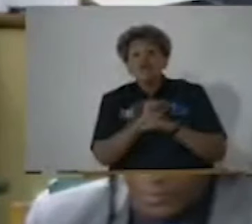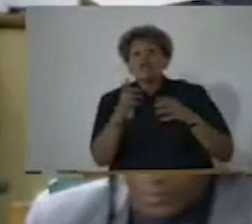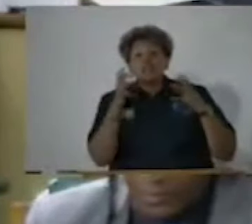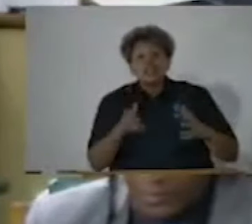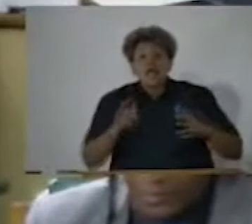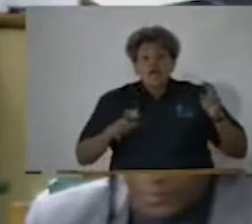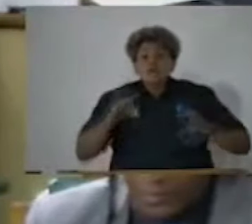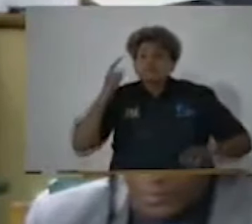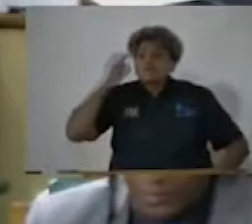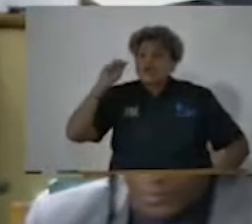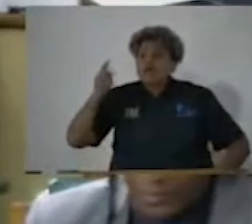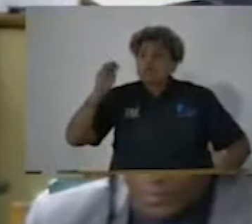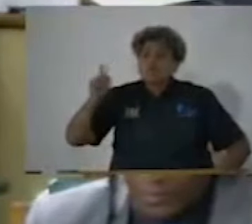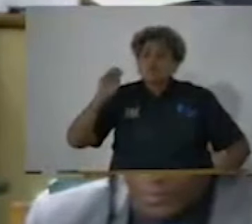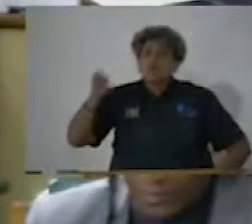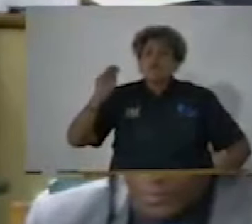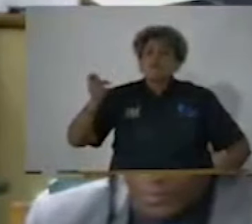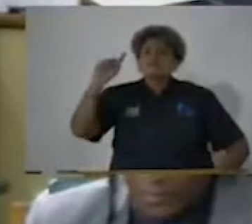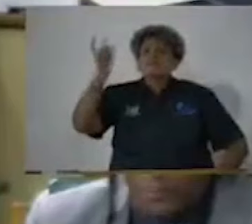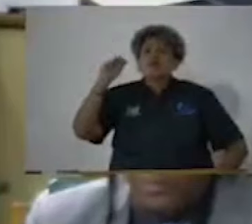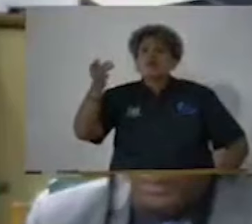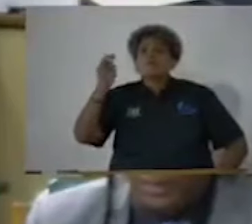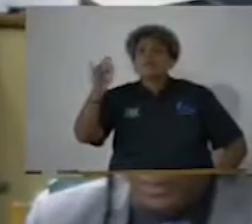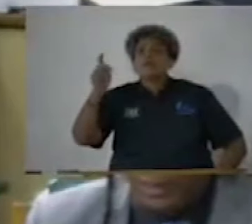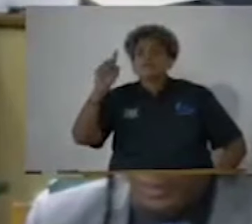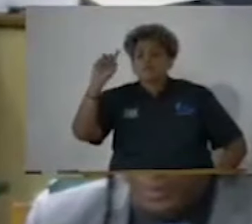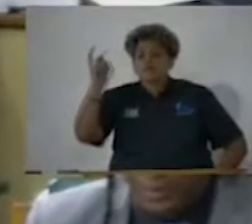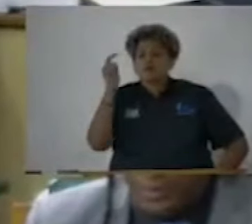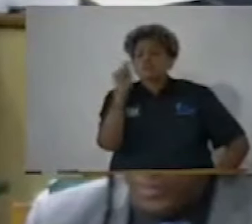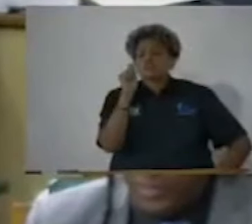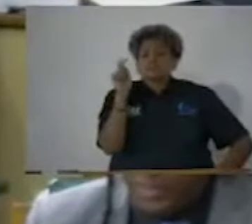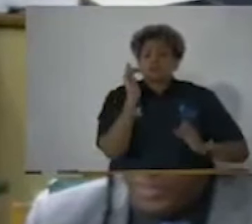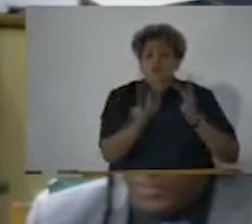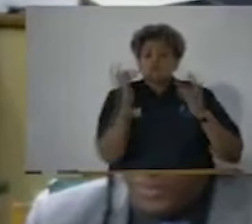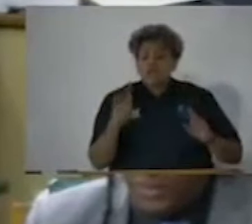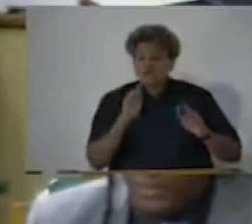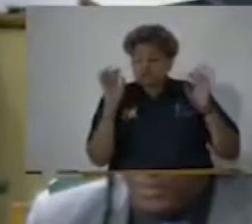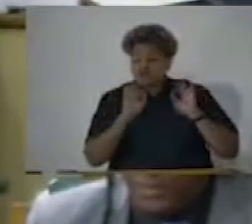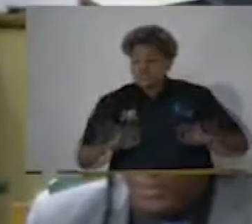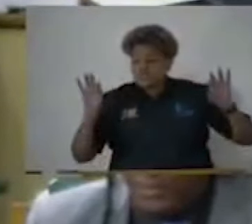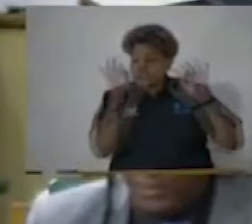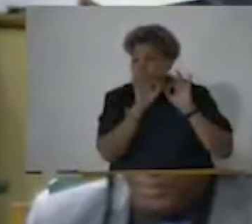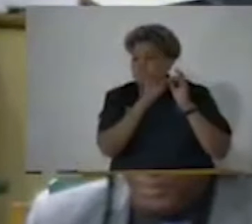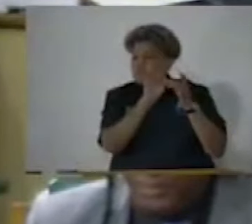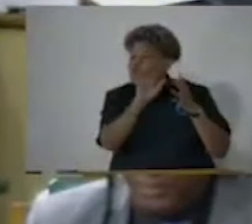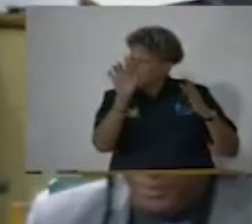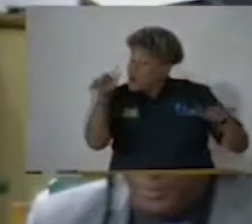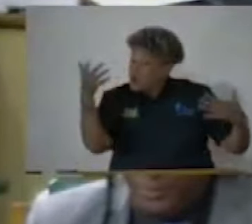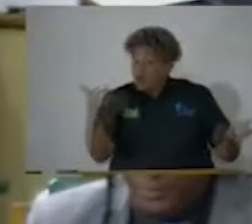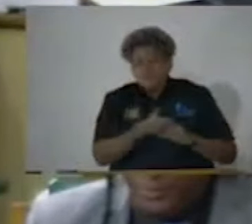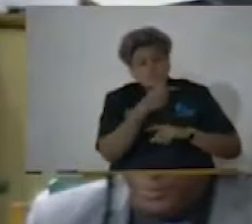ground is that they are often so viewed. It is important that